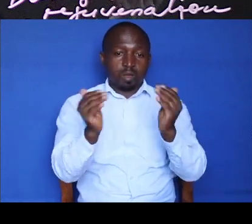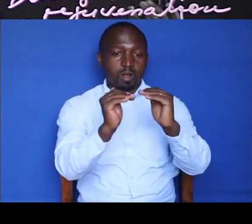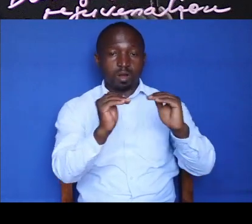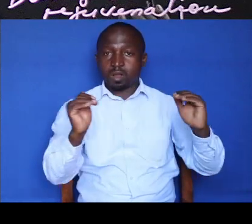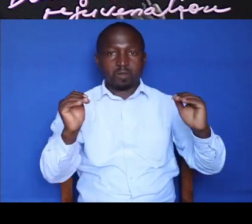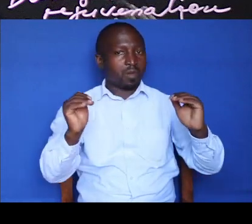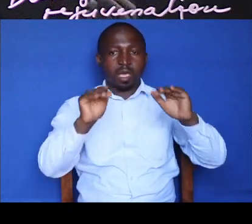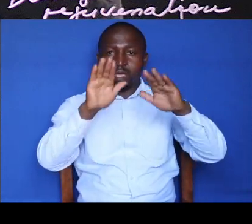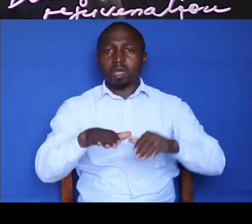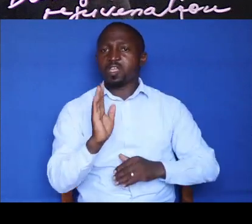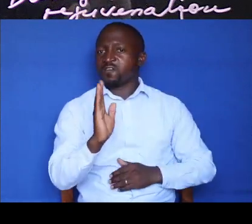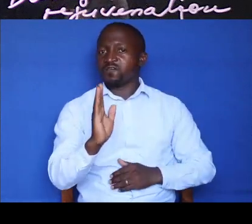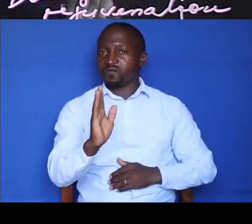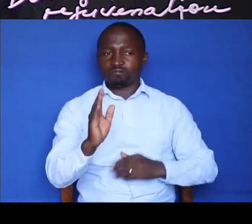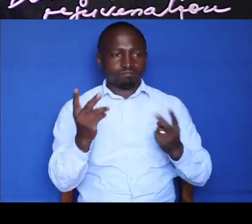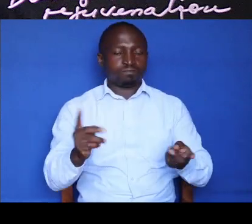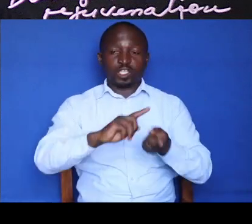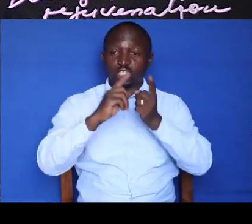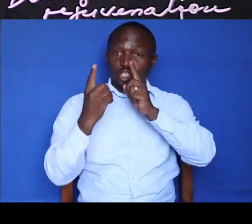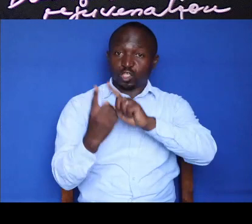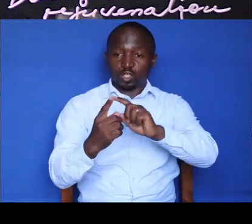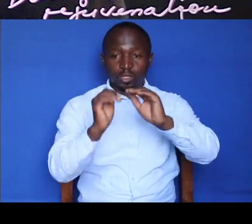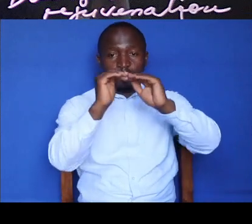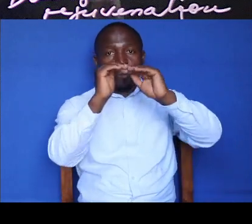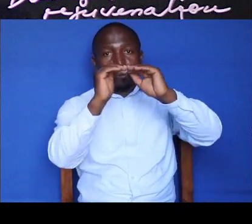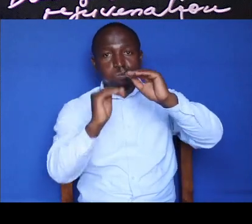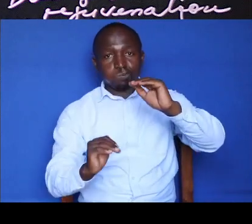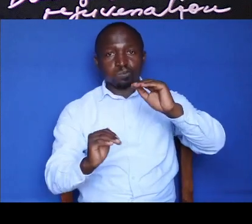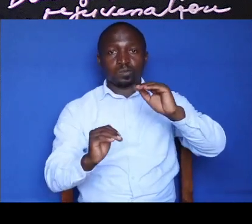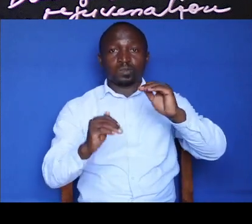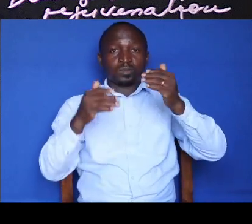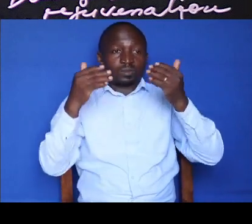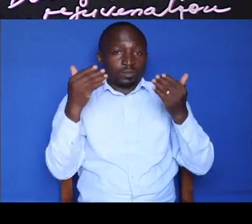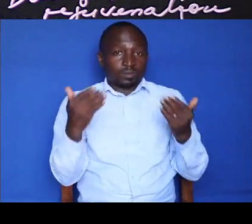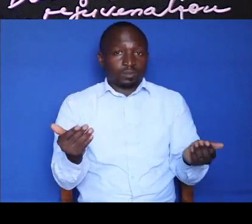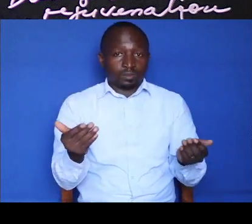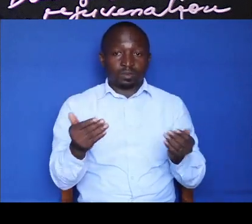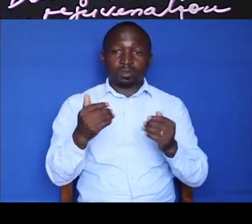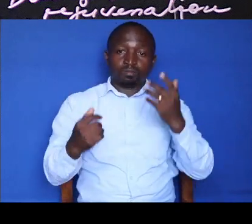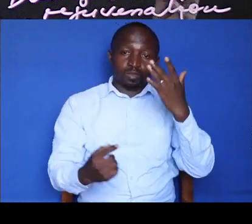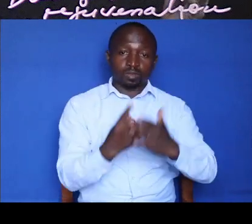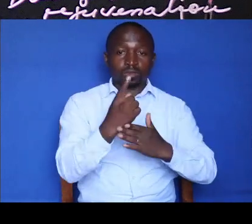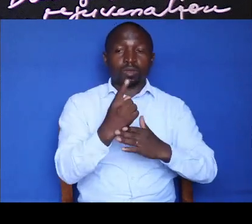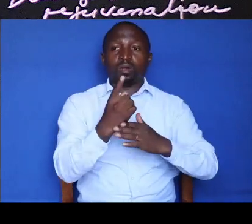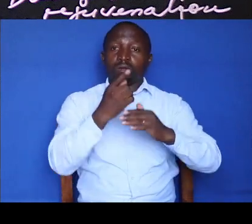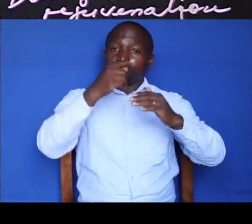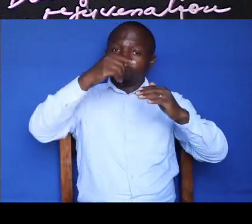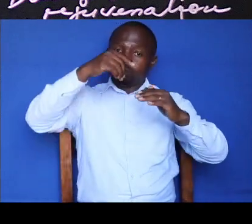remain the same. The level lowered. By being lowered, a valley used to